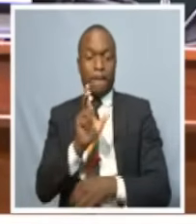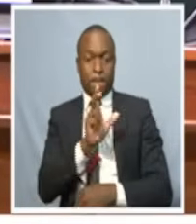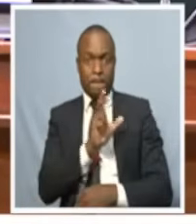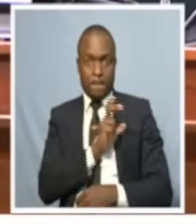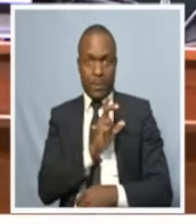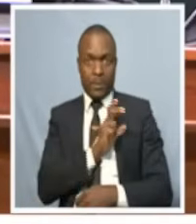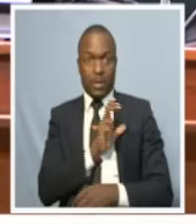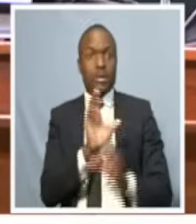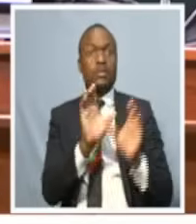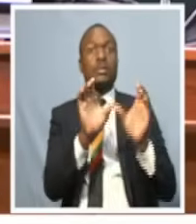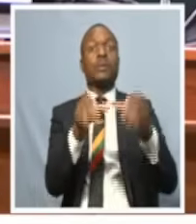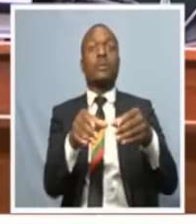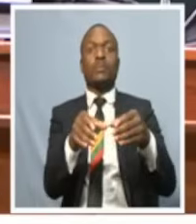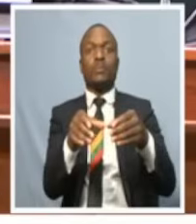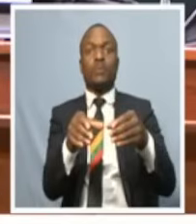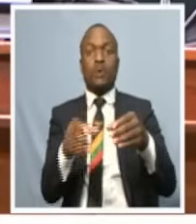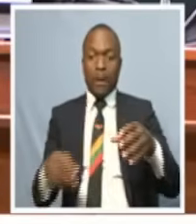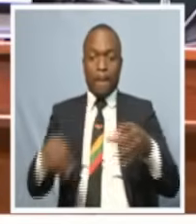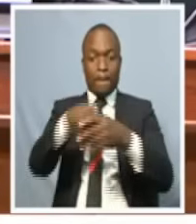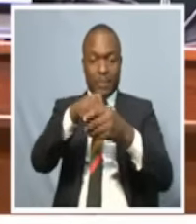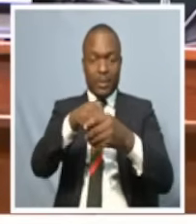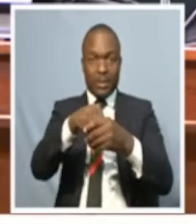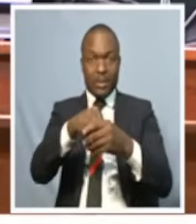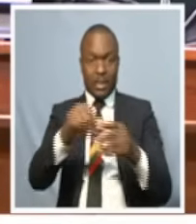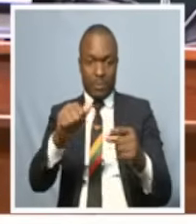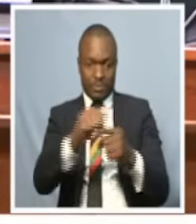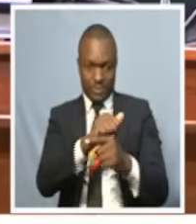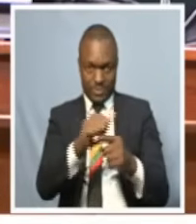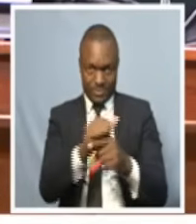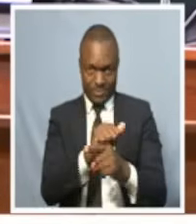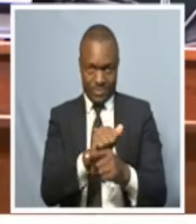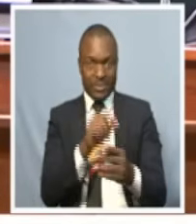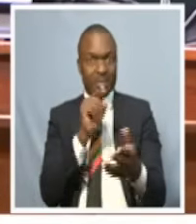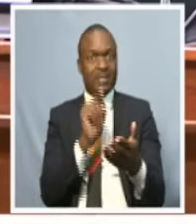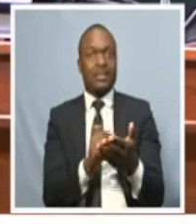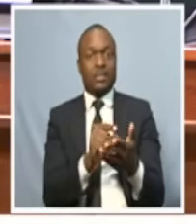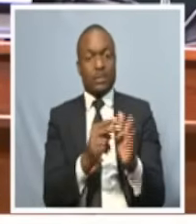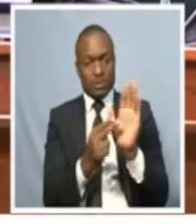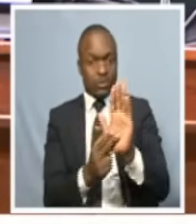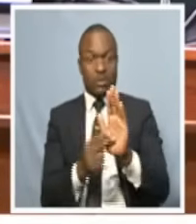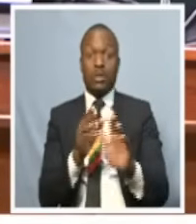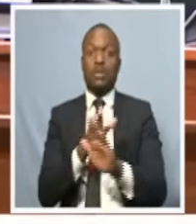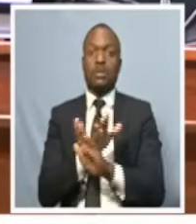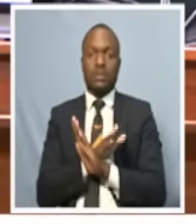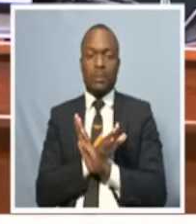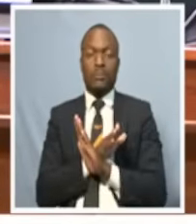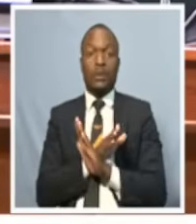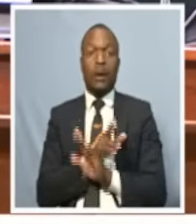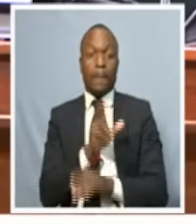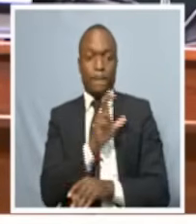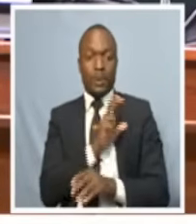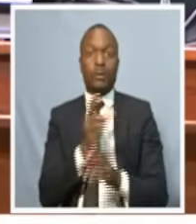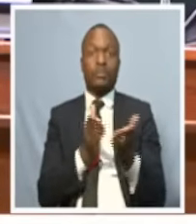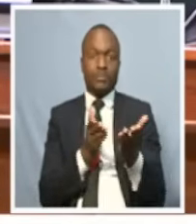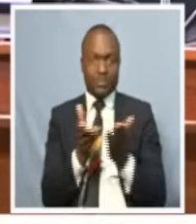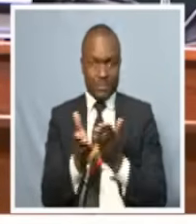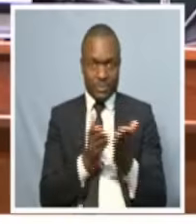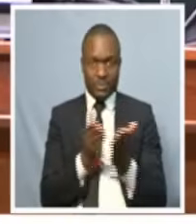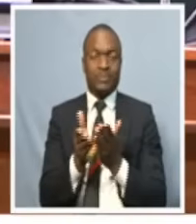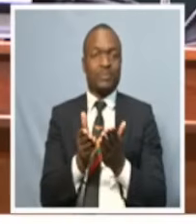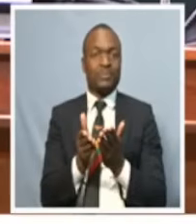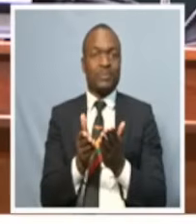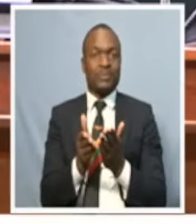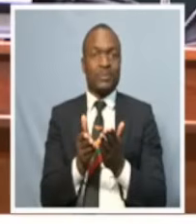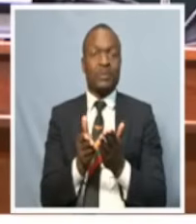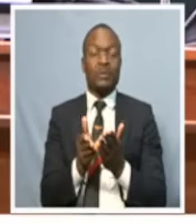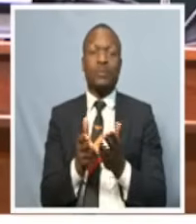incorporated into the exercise. These athletes already represent the Zambia Police Service with distinction